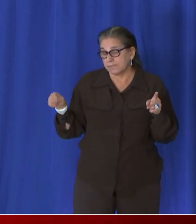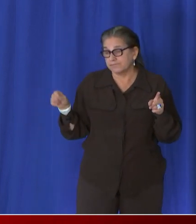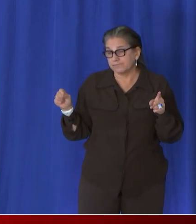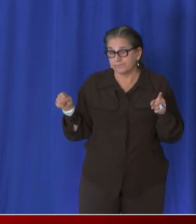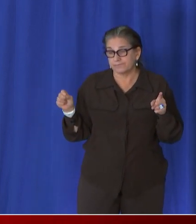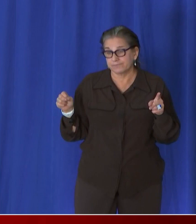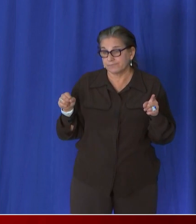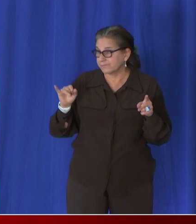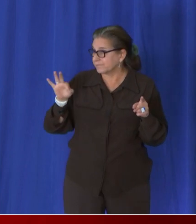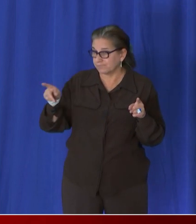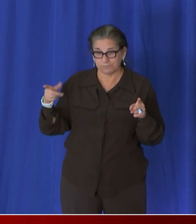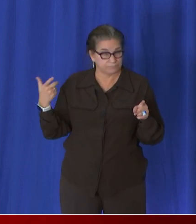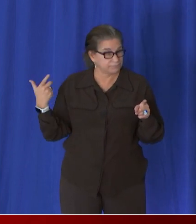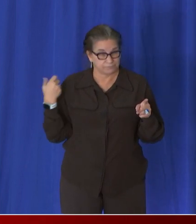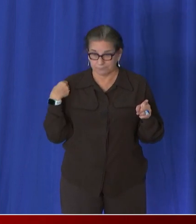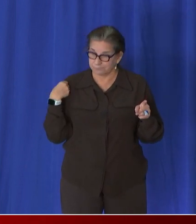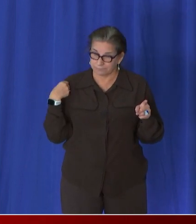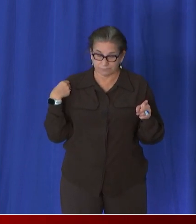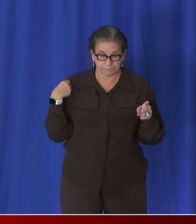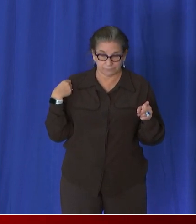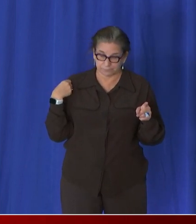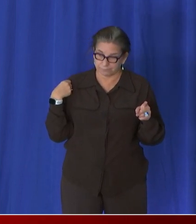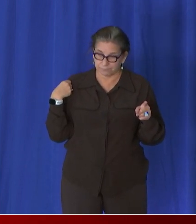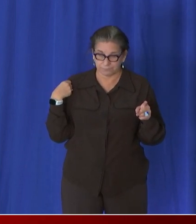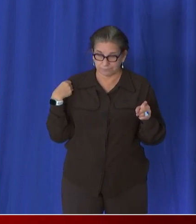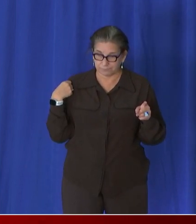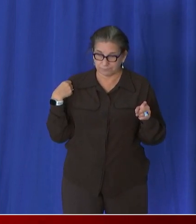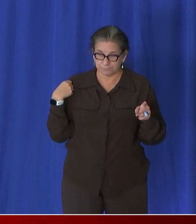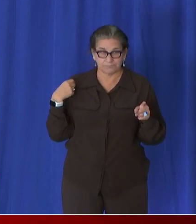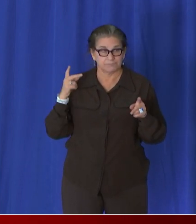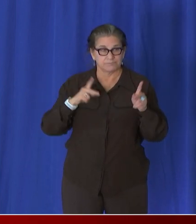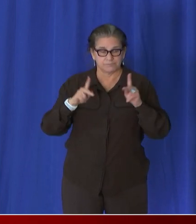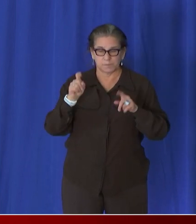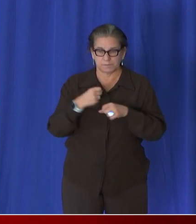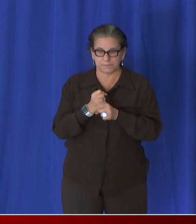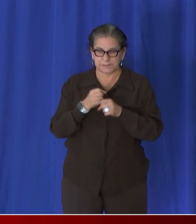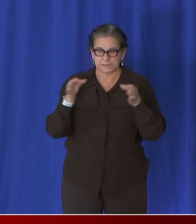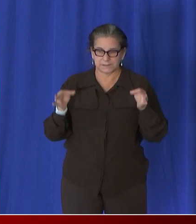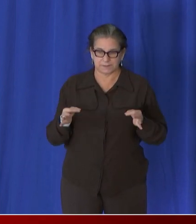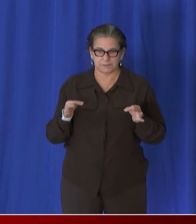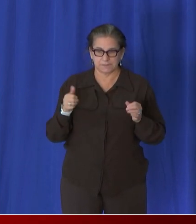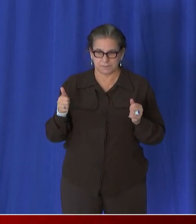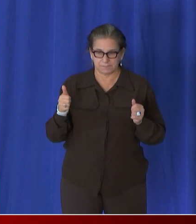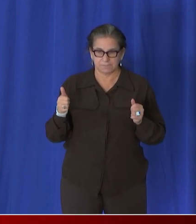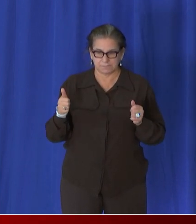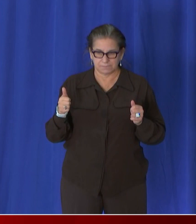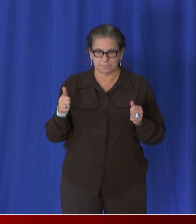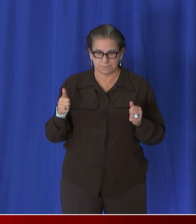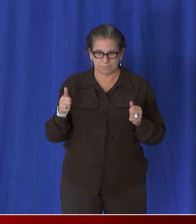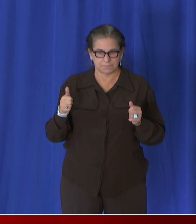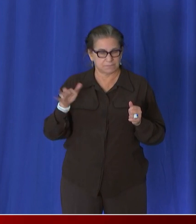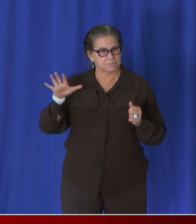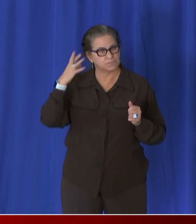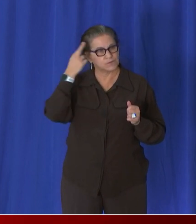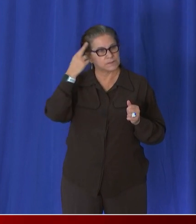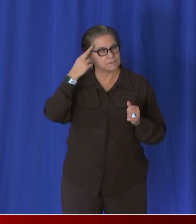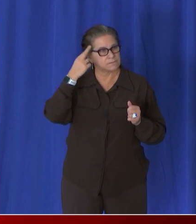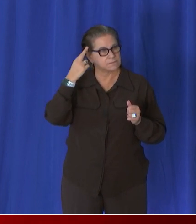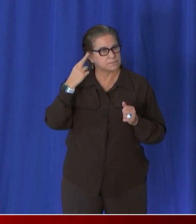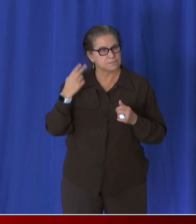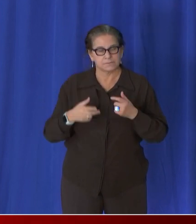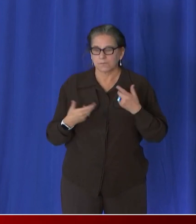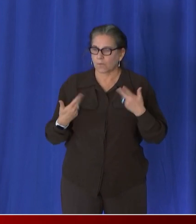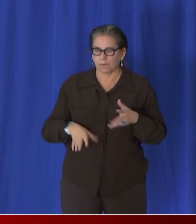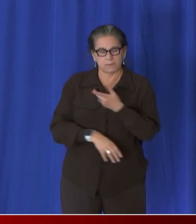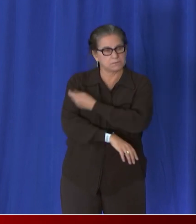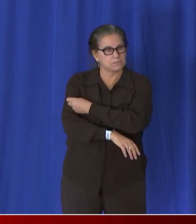travel based on, their own circumstances, and whomever they're visiting